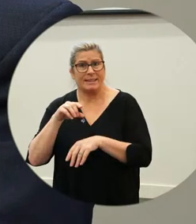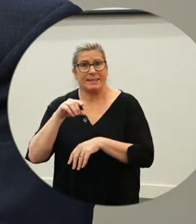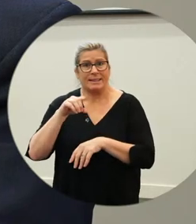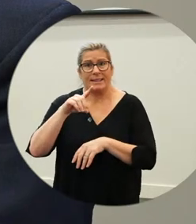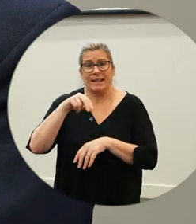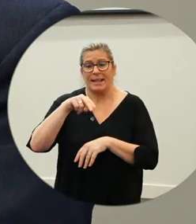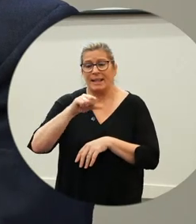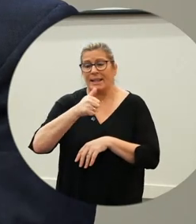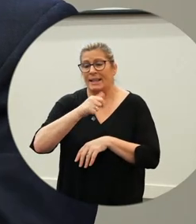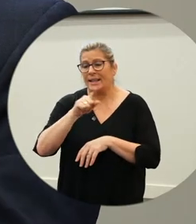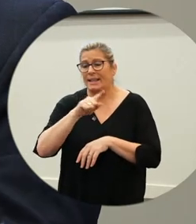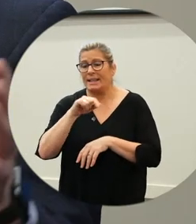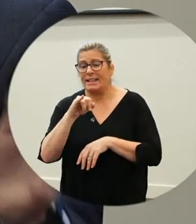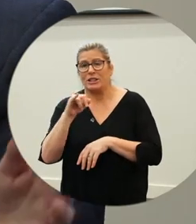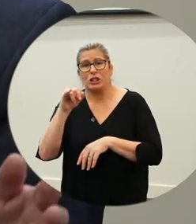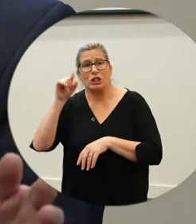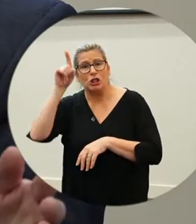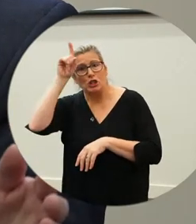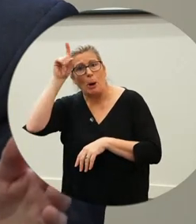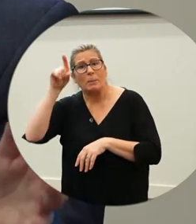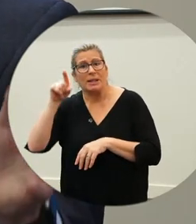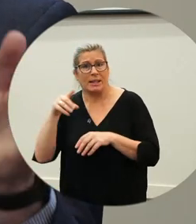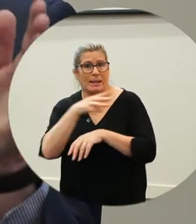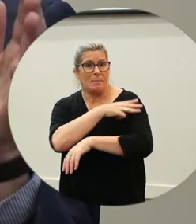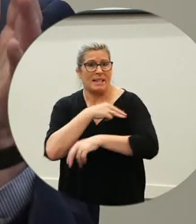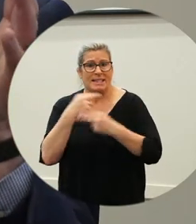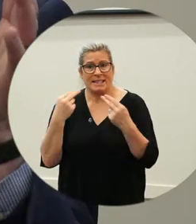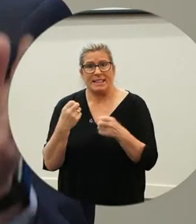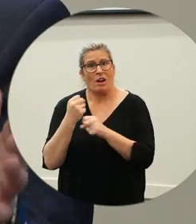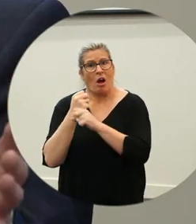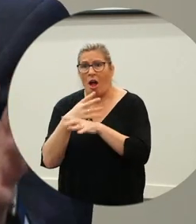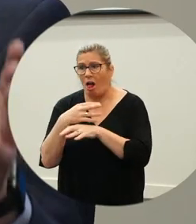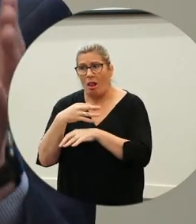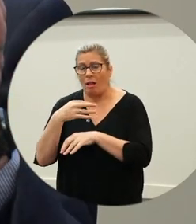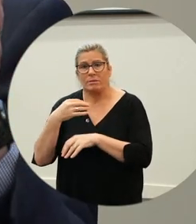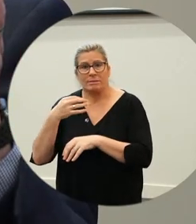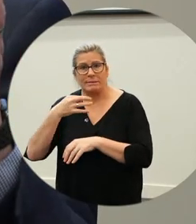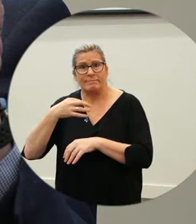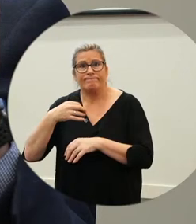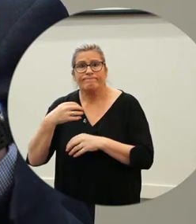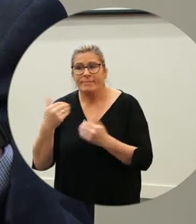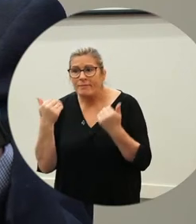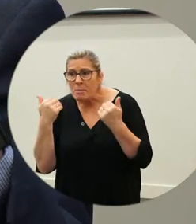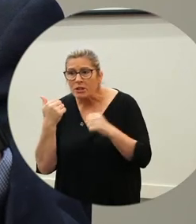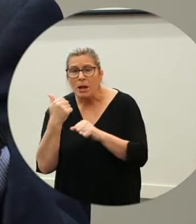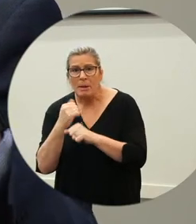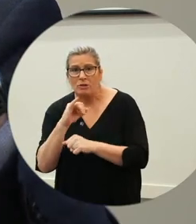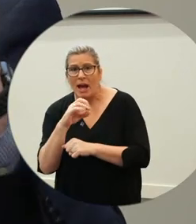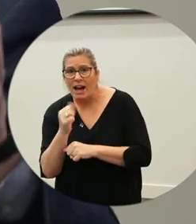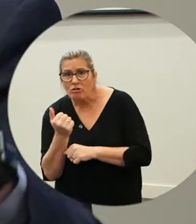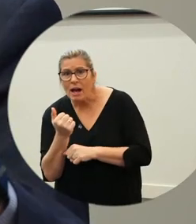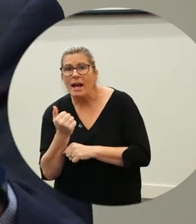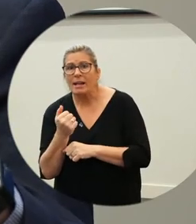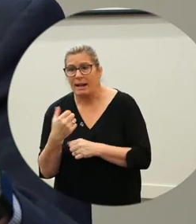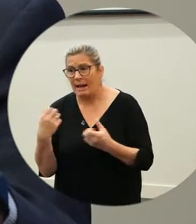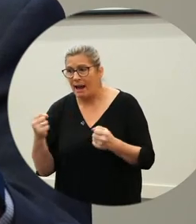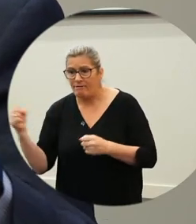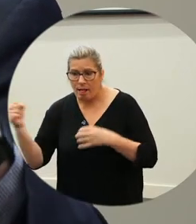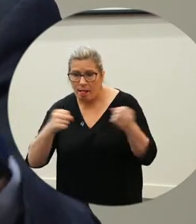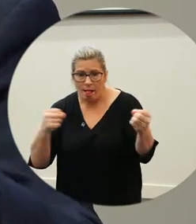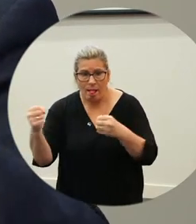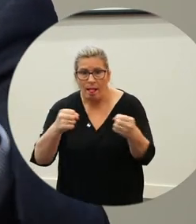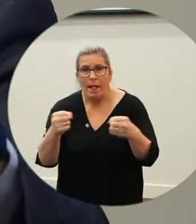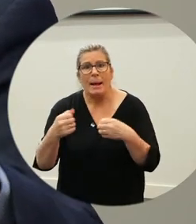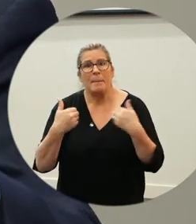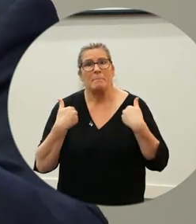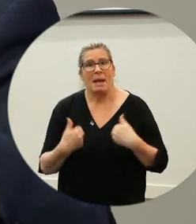the Garda needed all the intelligence they had on the IRA. And of course, having men in there who had been